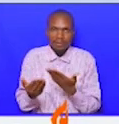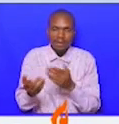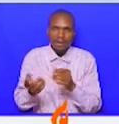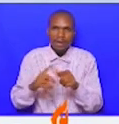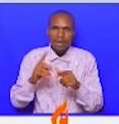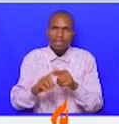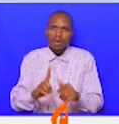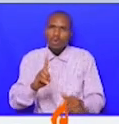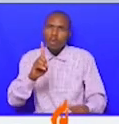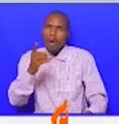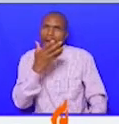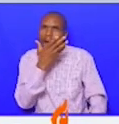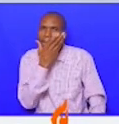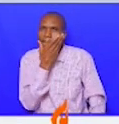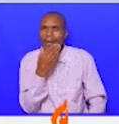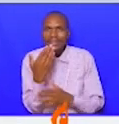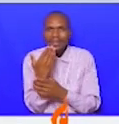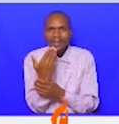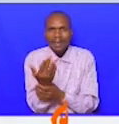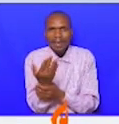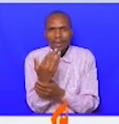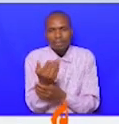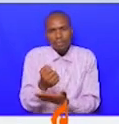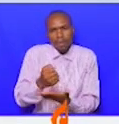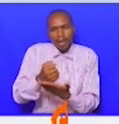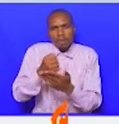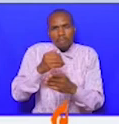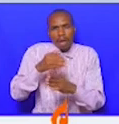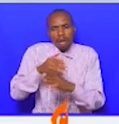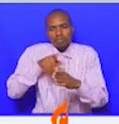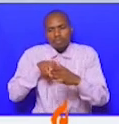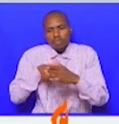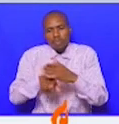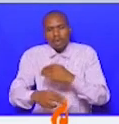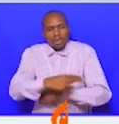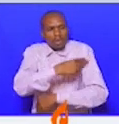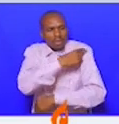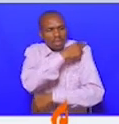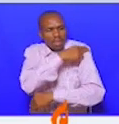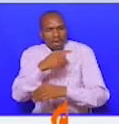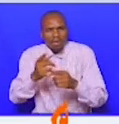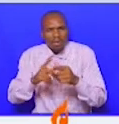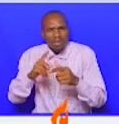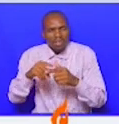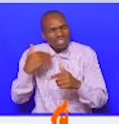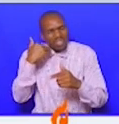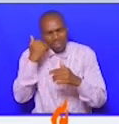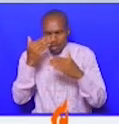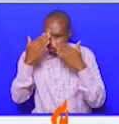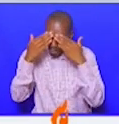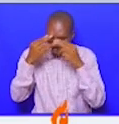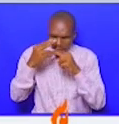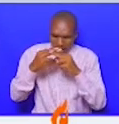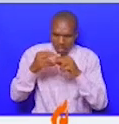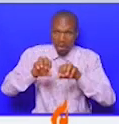Mugakoyo moniga sabiro boko nyeli nyala kubaga kwa kena nyagitali maiga yoborua ire botrama nyua kwa seli yobo mabuaye. Aseke nyorugia